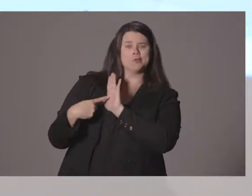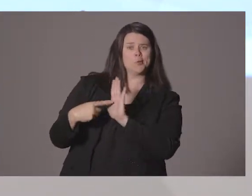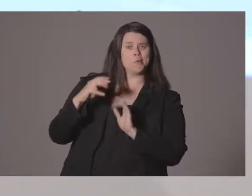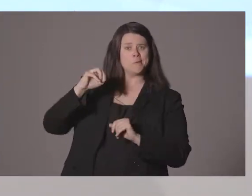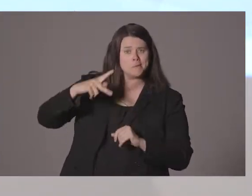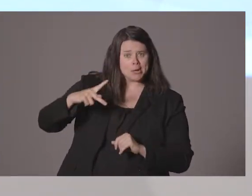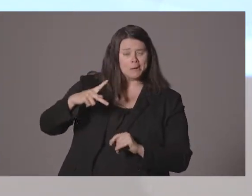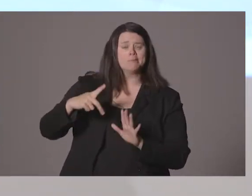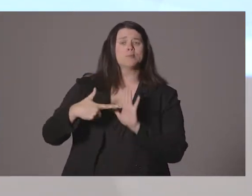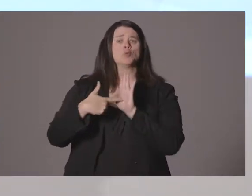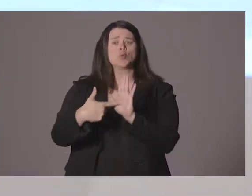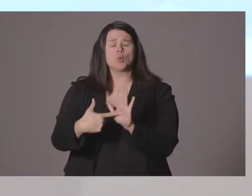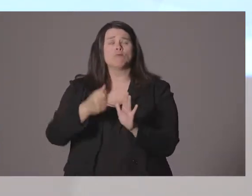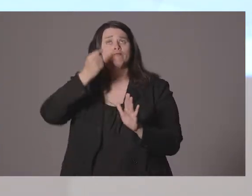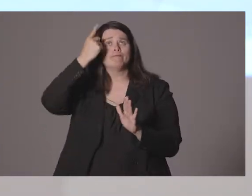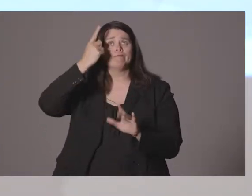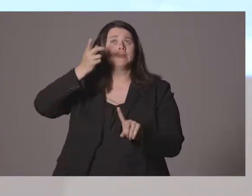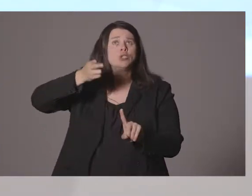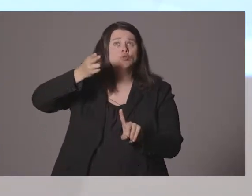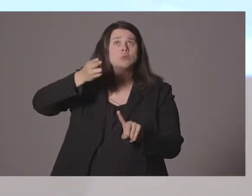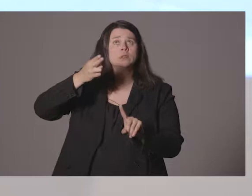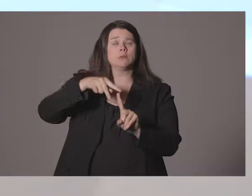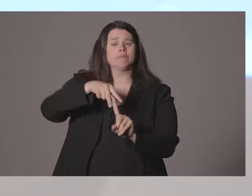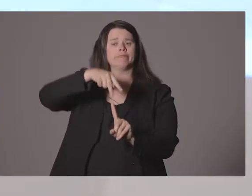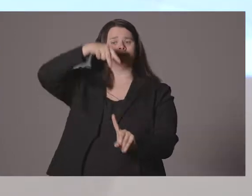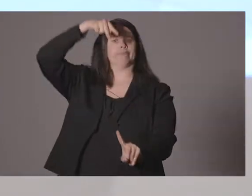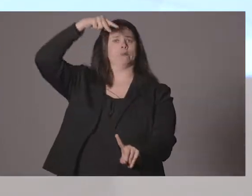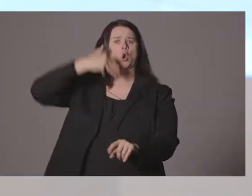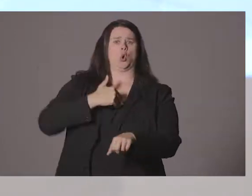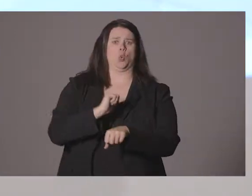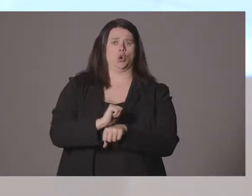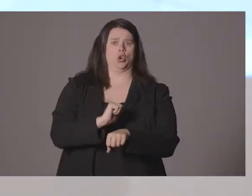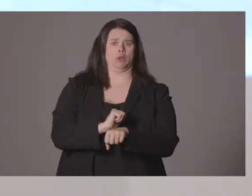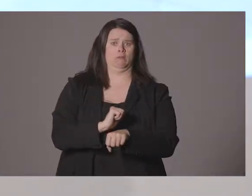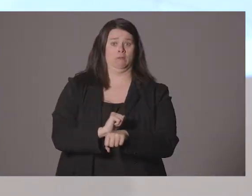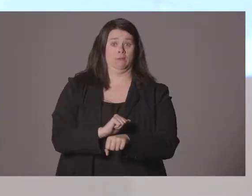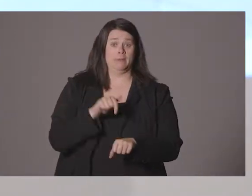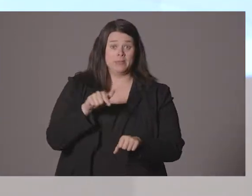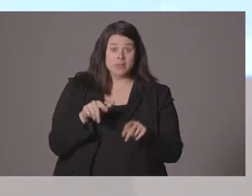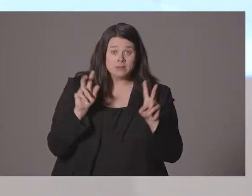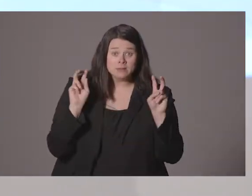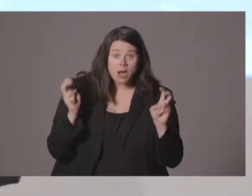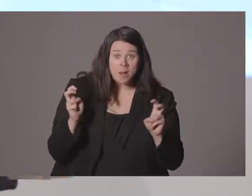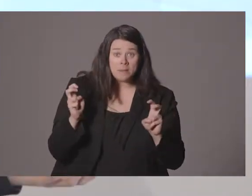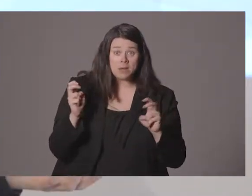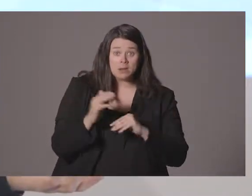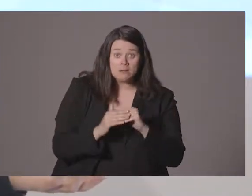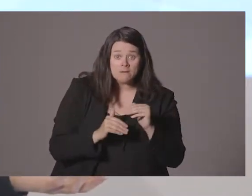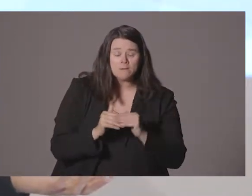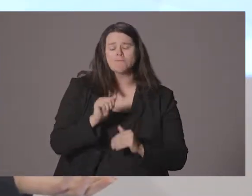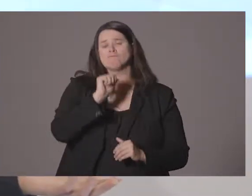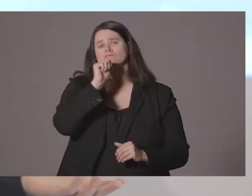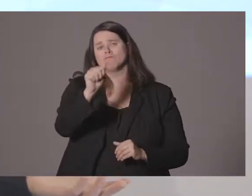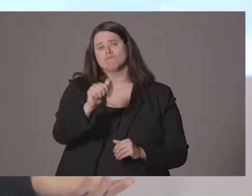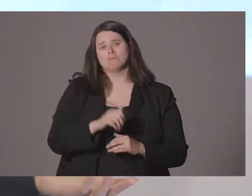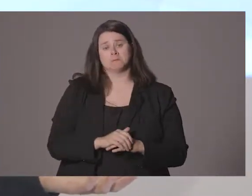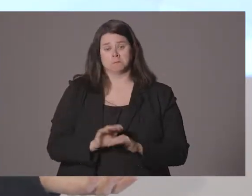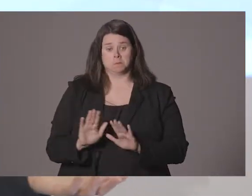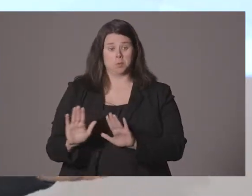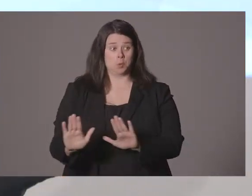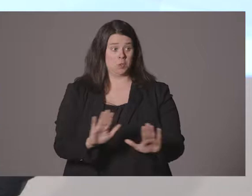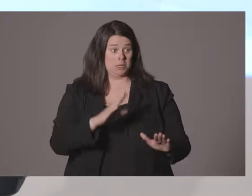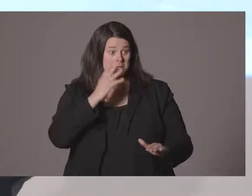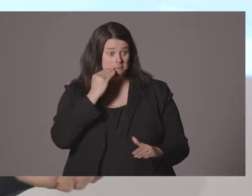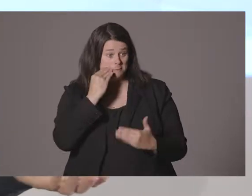this work. And it's uncomfortable. I know it's uncomfortable for me. So I don't know what your experience is now,